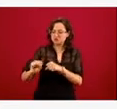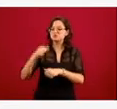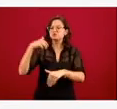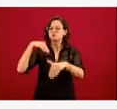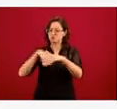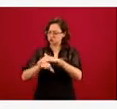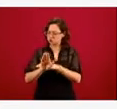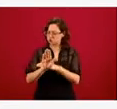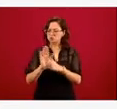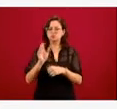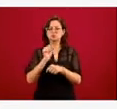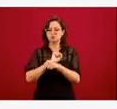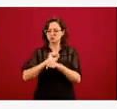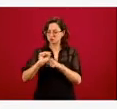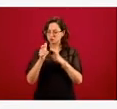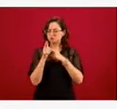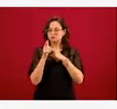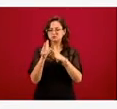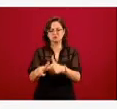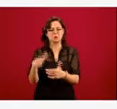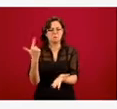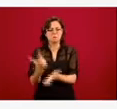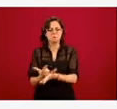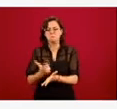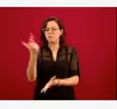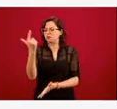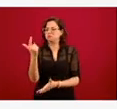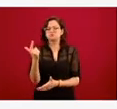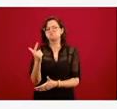So 64% were